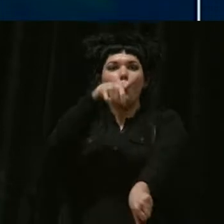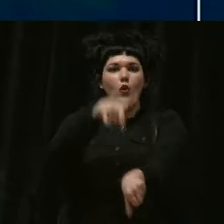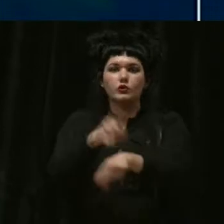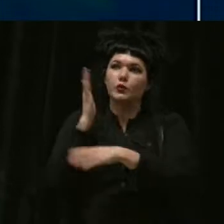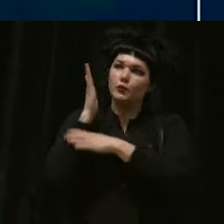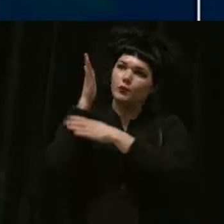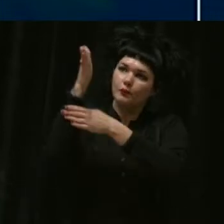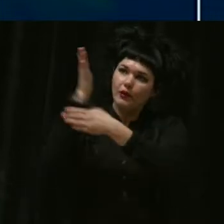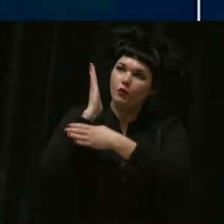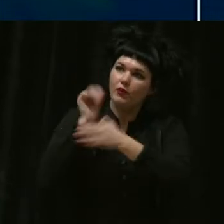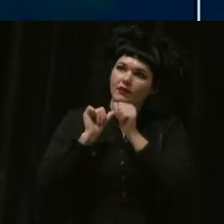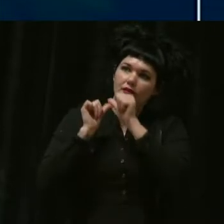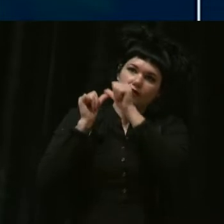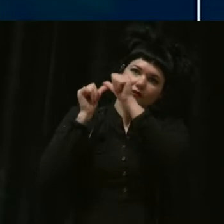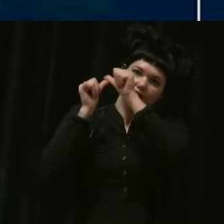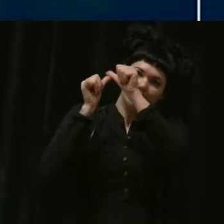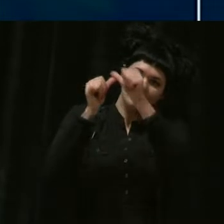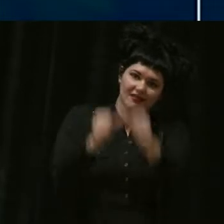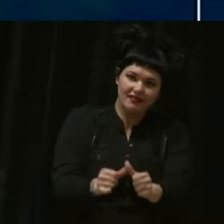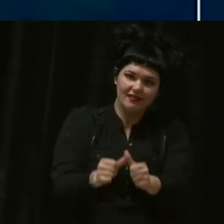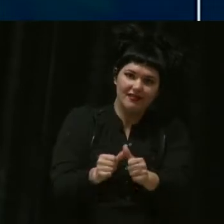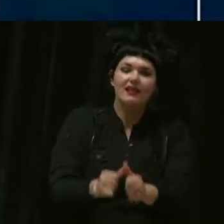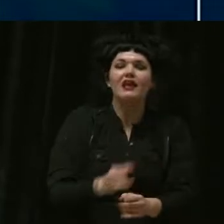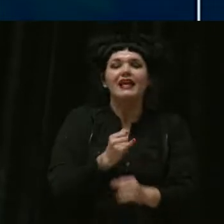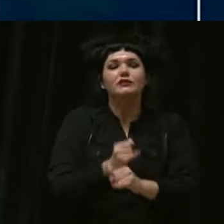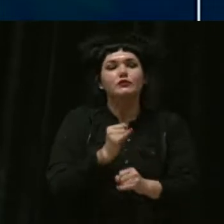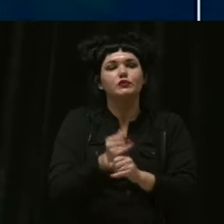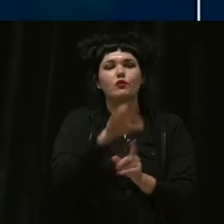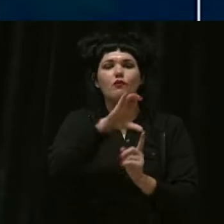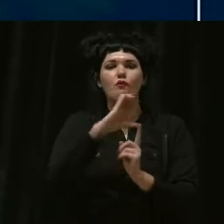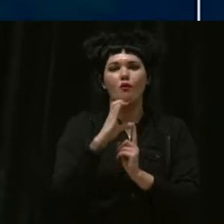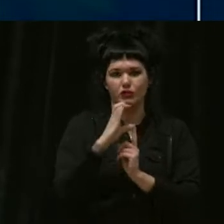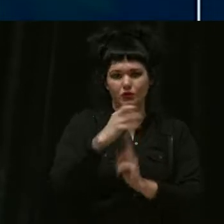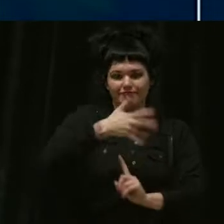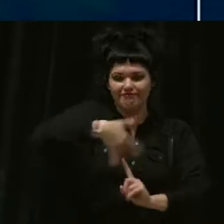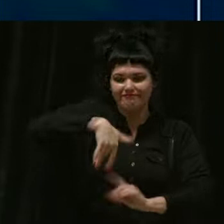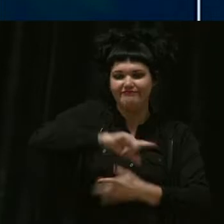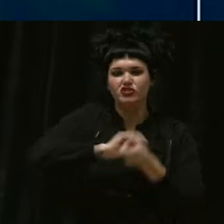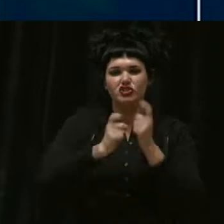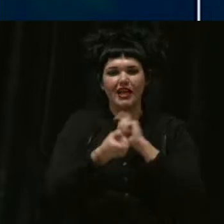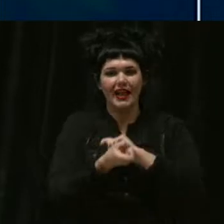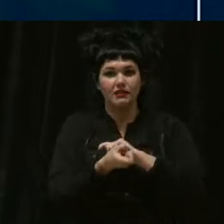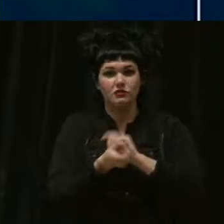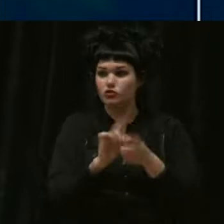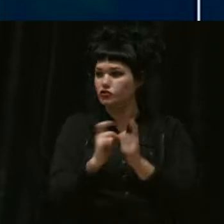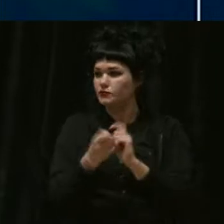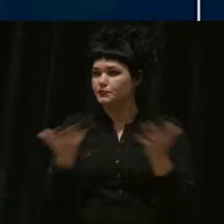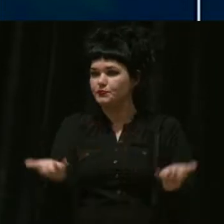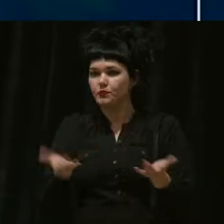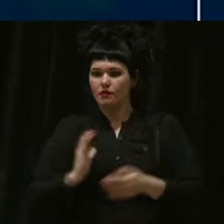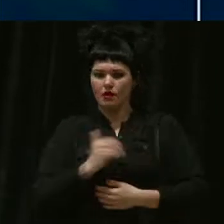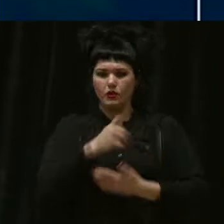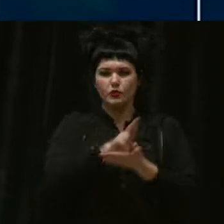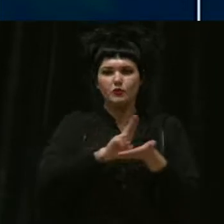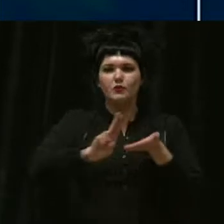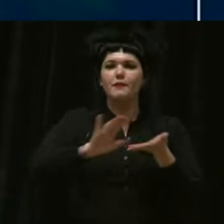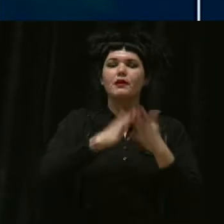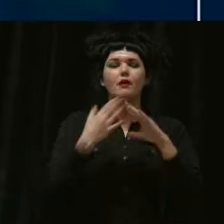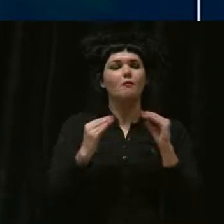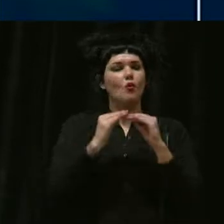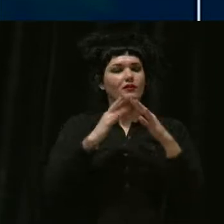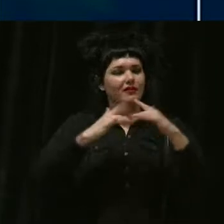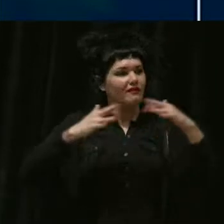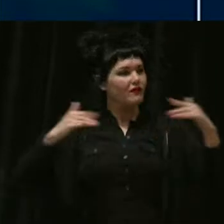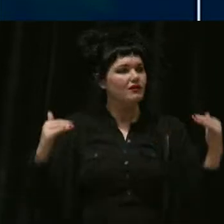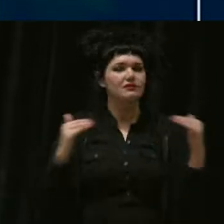sustainable, institutional cultural change. And the change being making the university a more diverse,